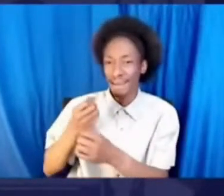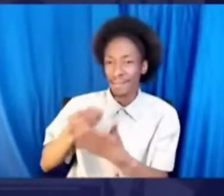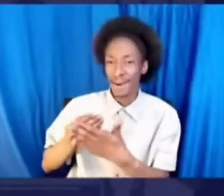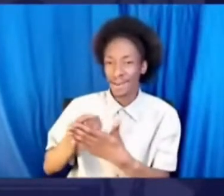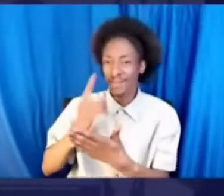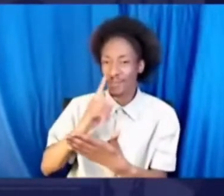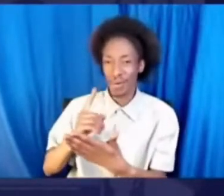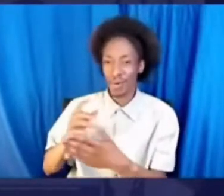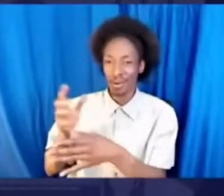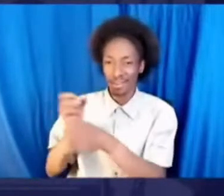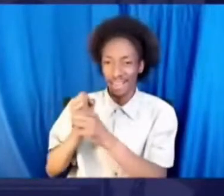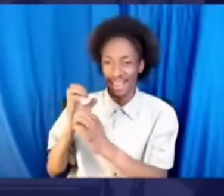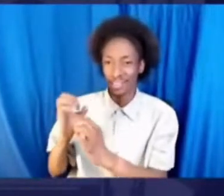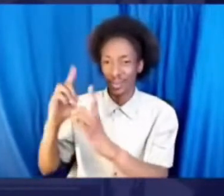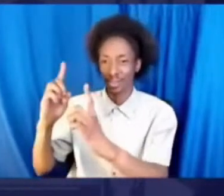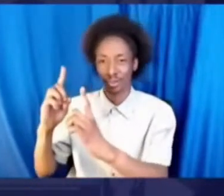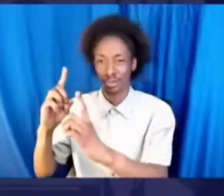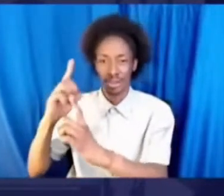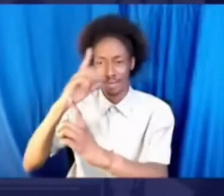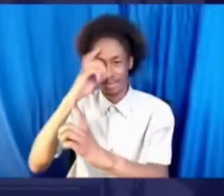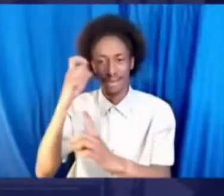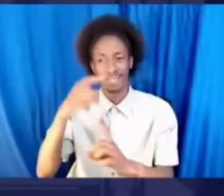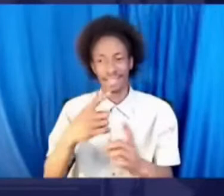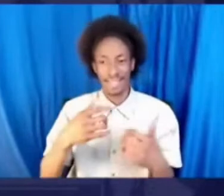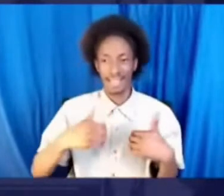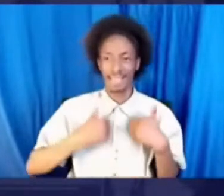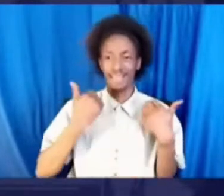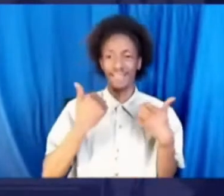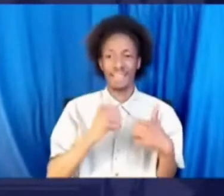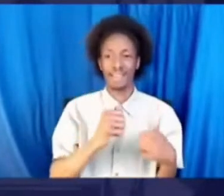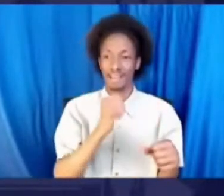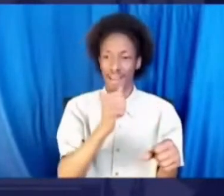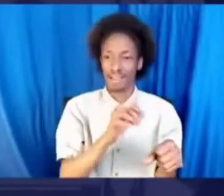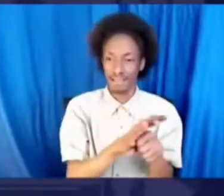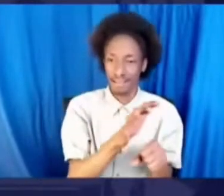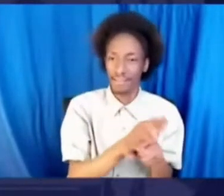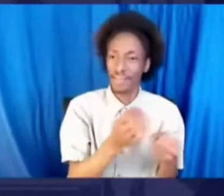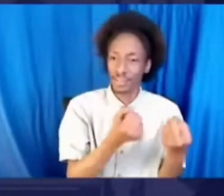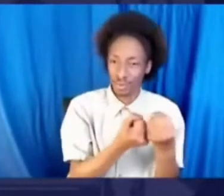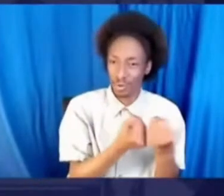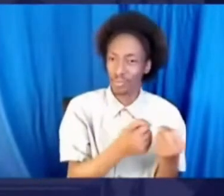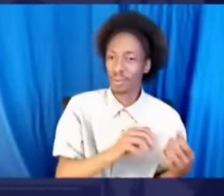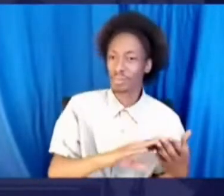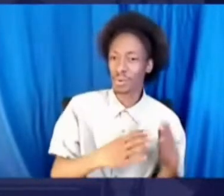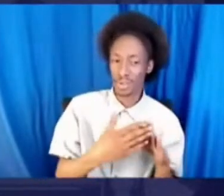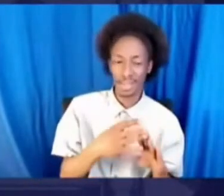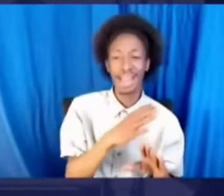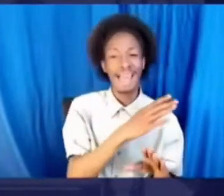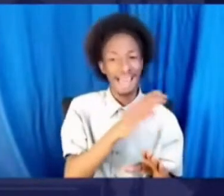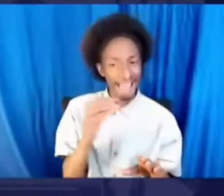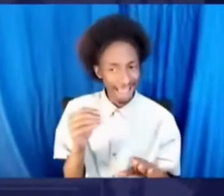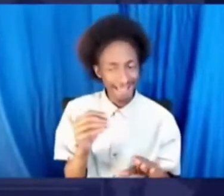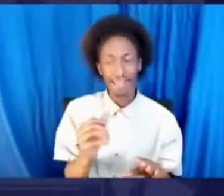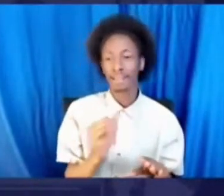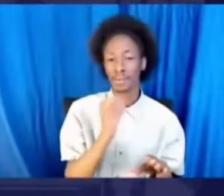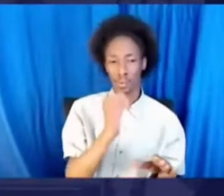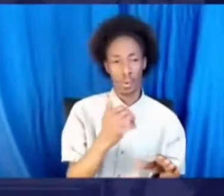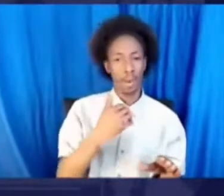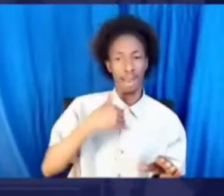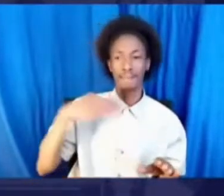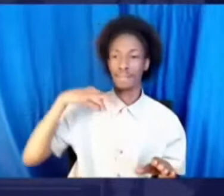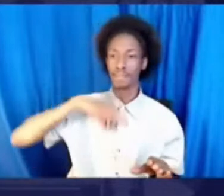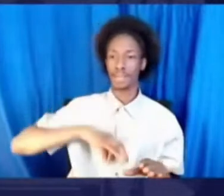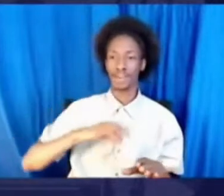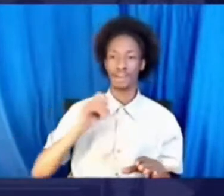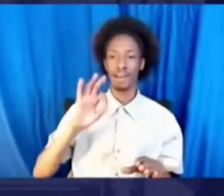live in an underserved community, and because often they also do not have the benefit of